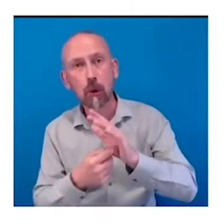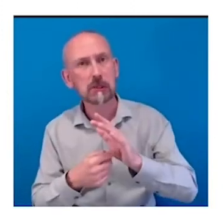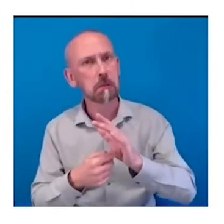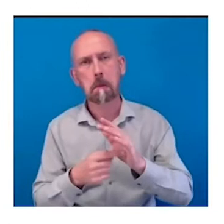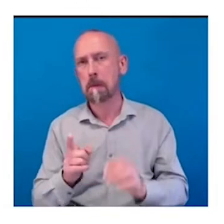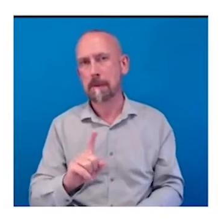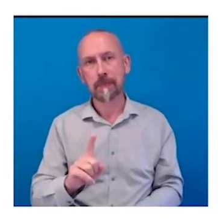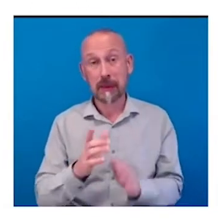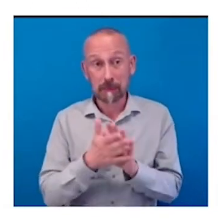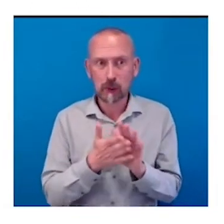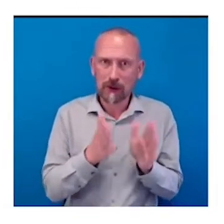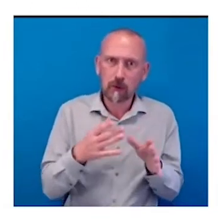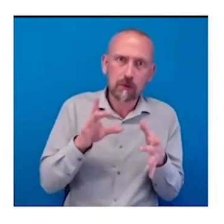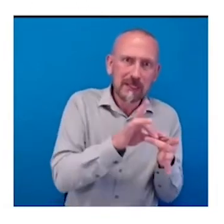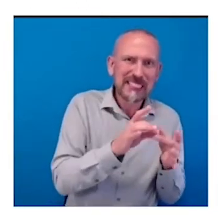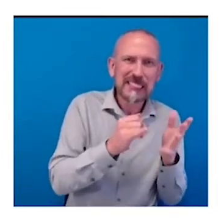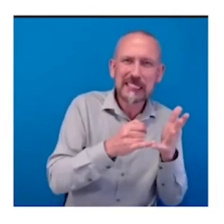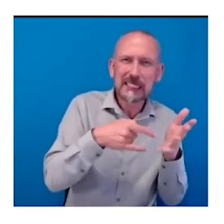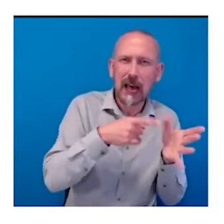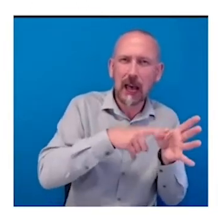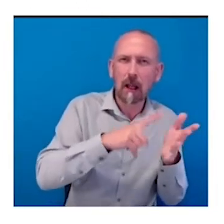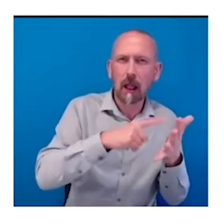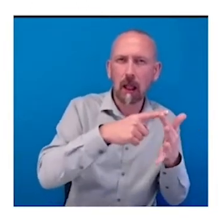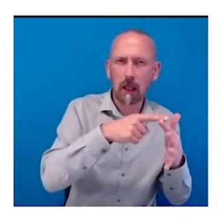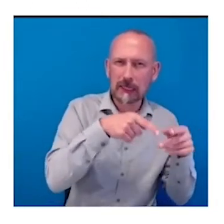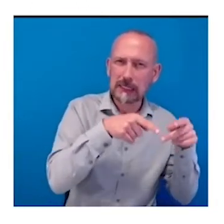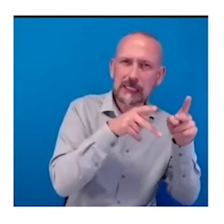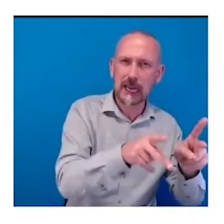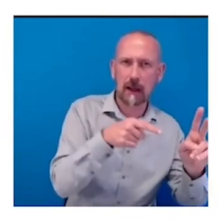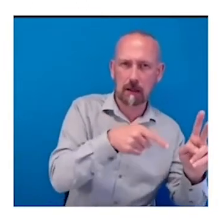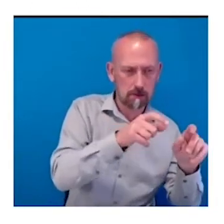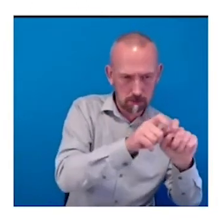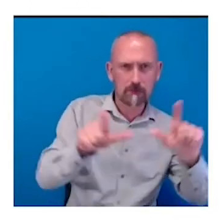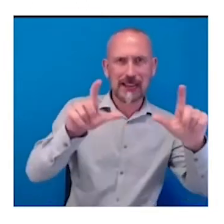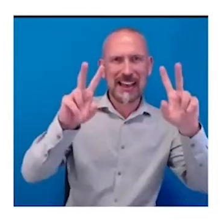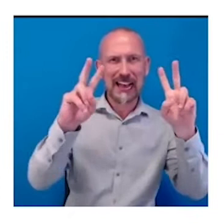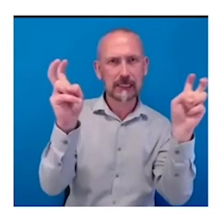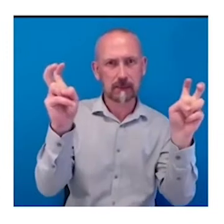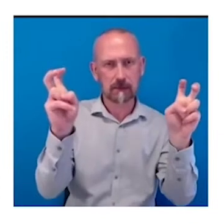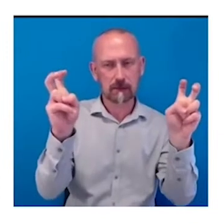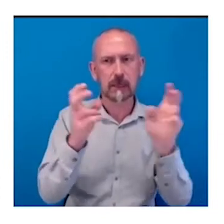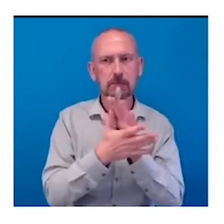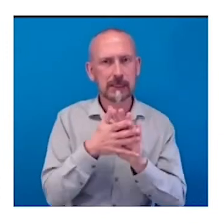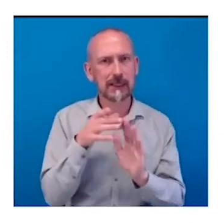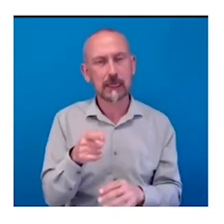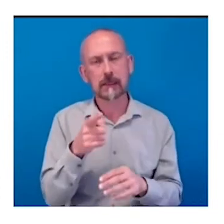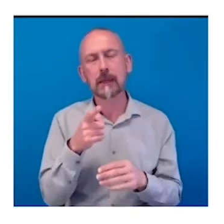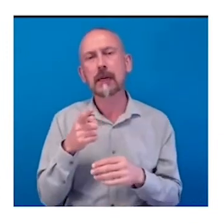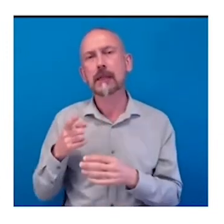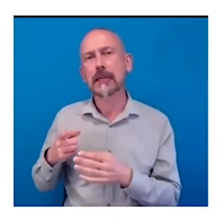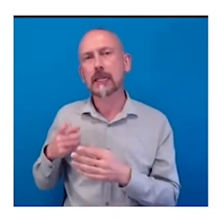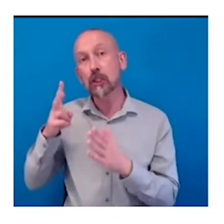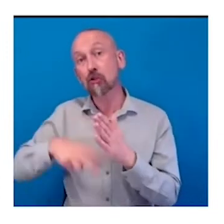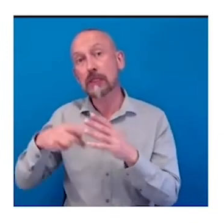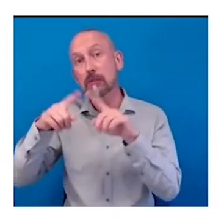heading. That way the screen reader can actually work out what a heading is and make the user run through the document far more easily, jumping from heading